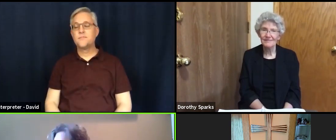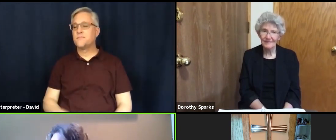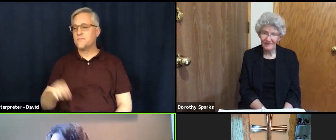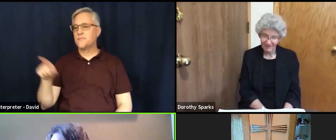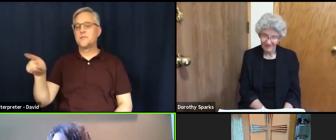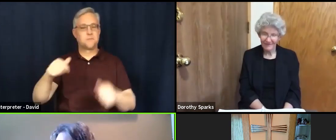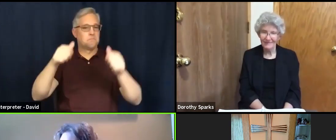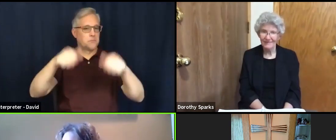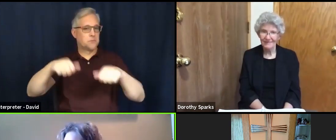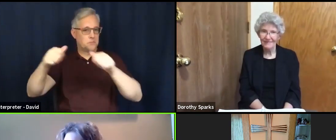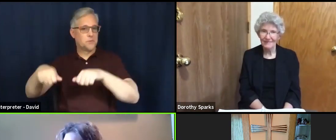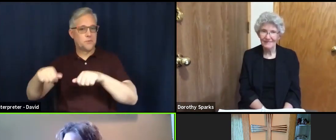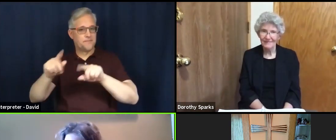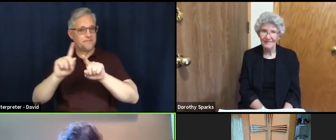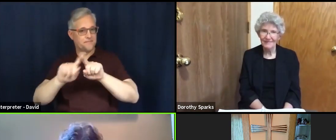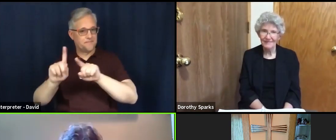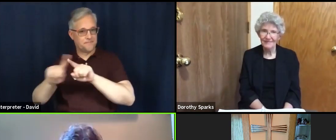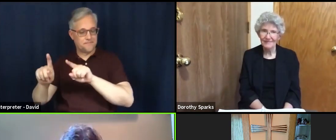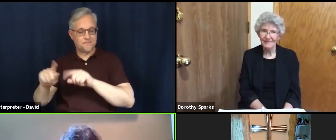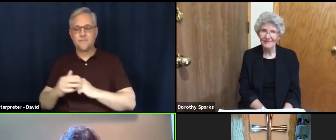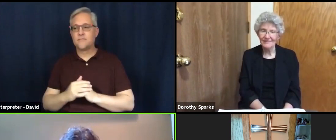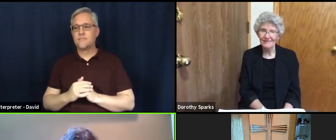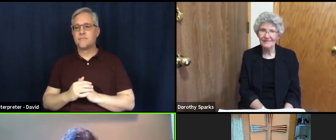In 2008,